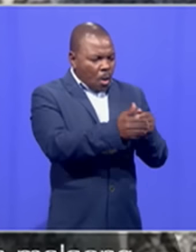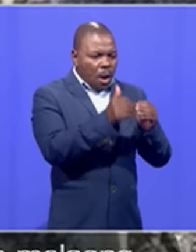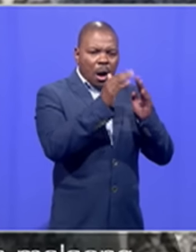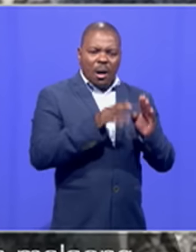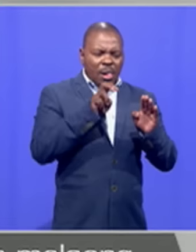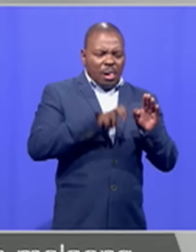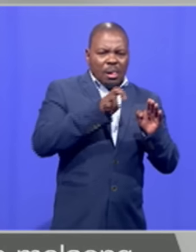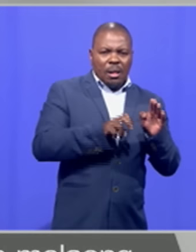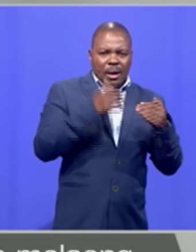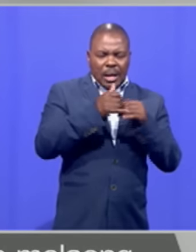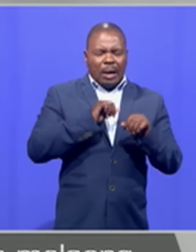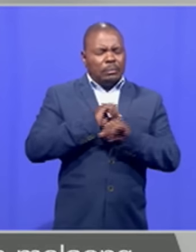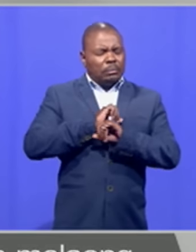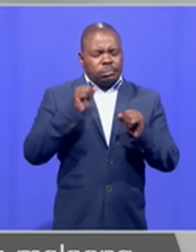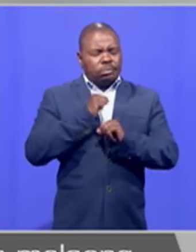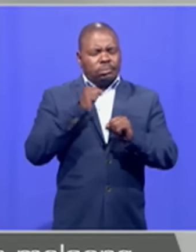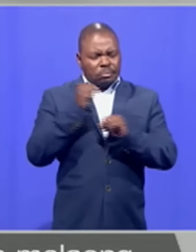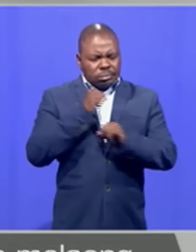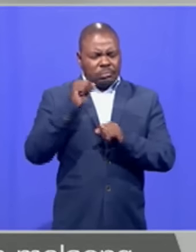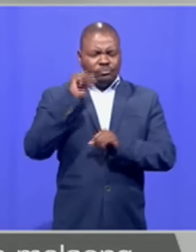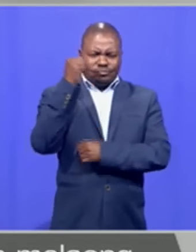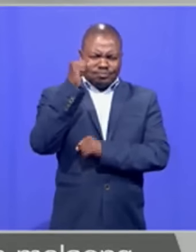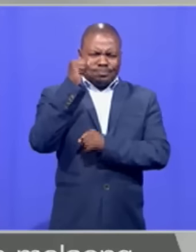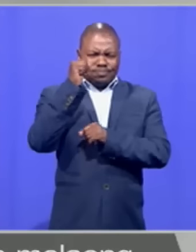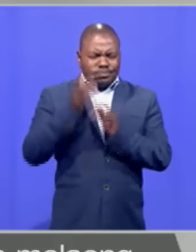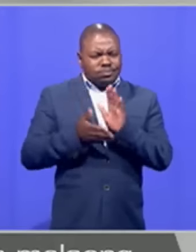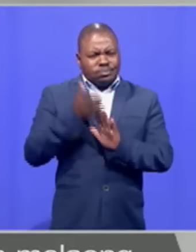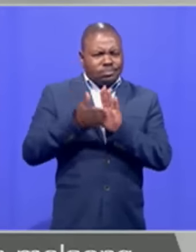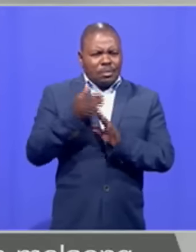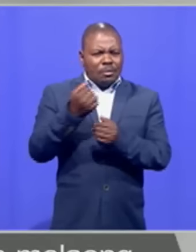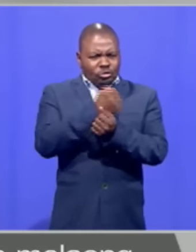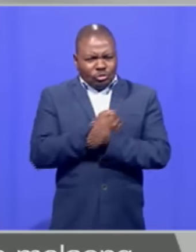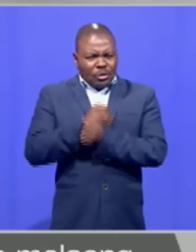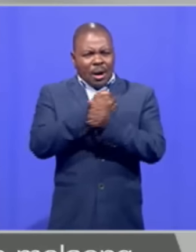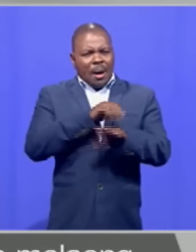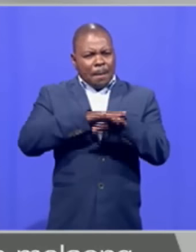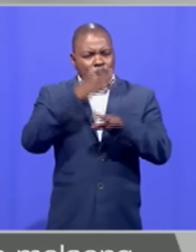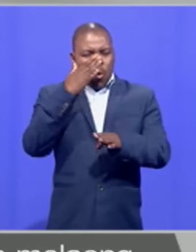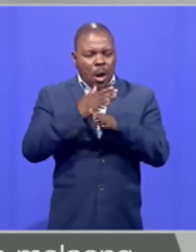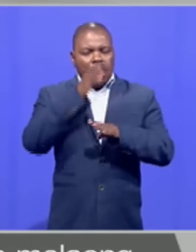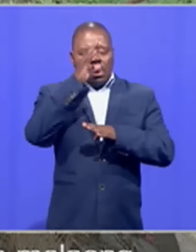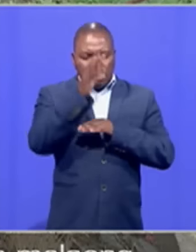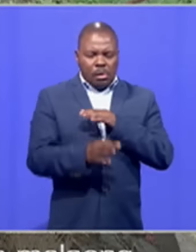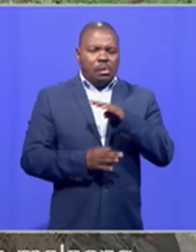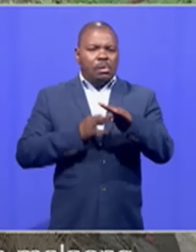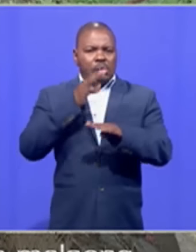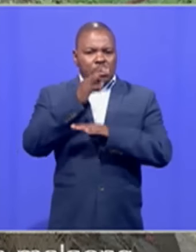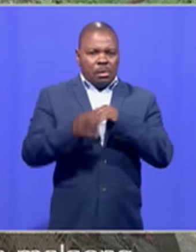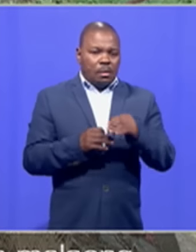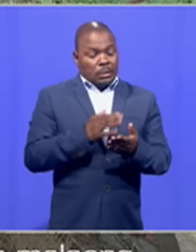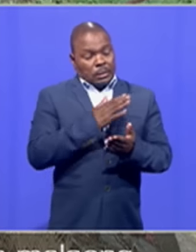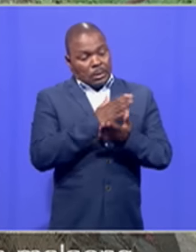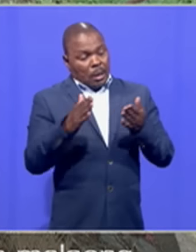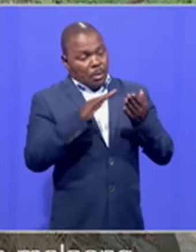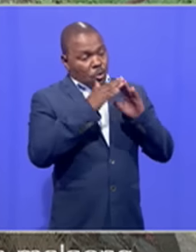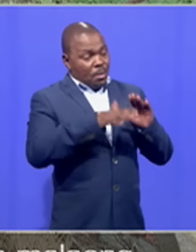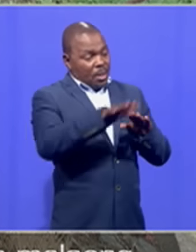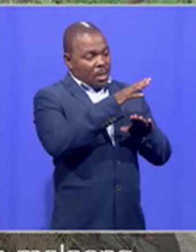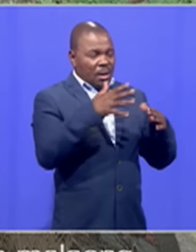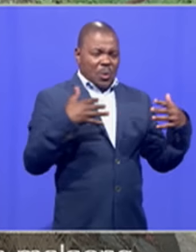jaana ba samagane le medumo e tlhobaetsang ya metšhini e epang dirori le tse dingwe tseo di dirang bosigo le motshegare. Baagi bao ba tshwenyegileng